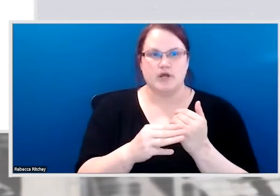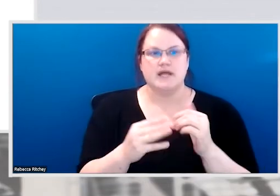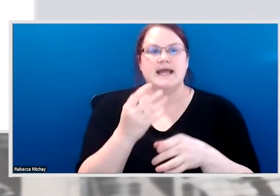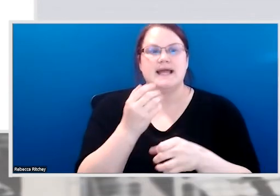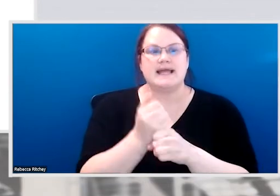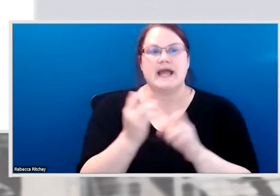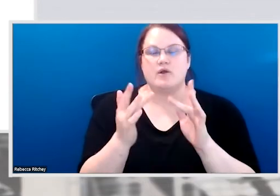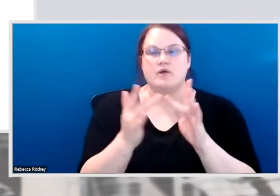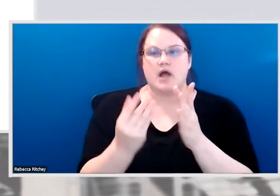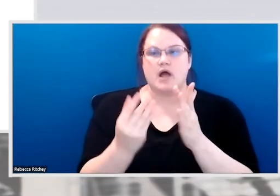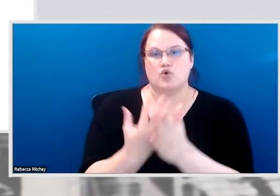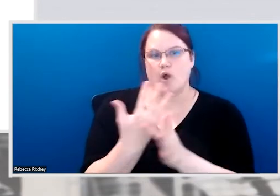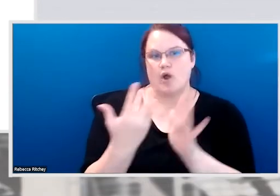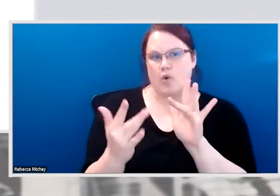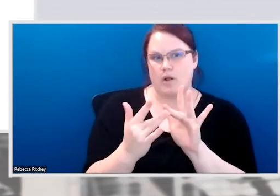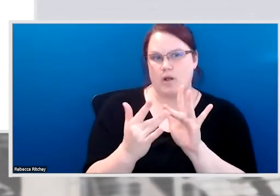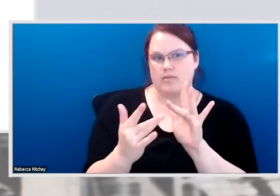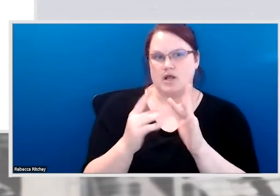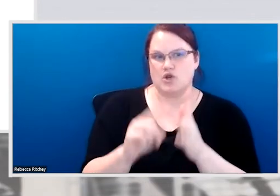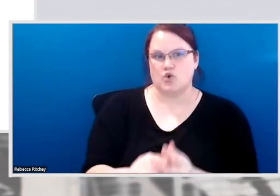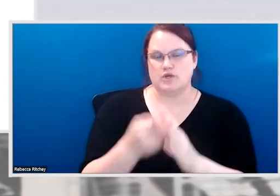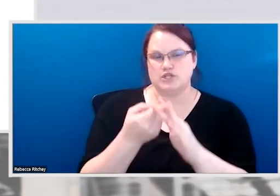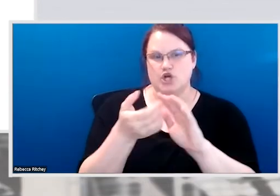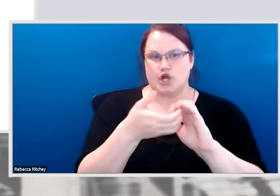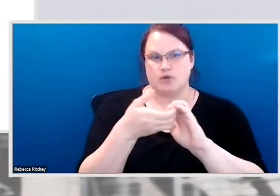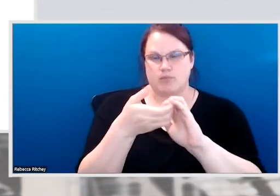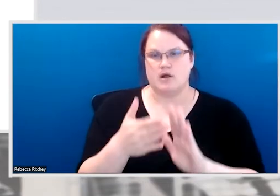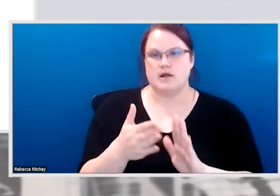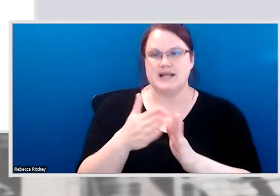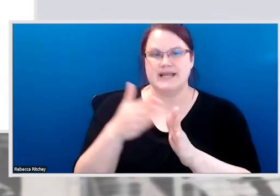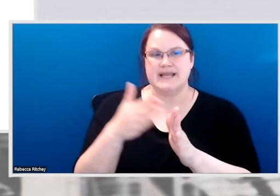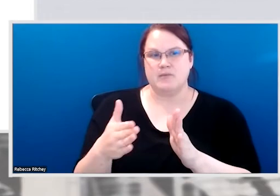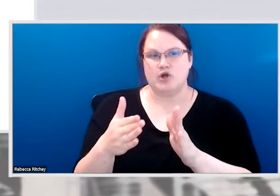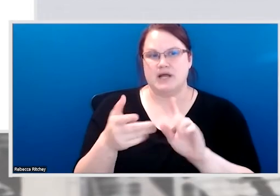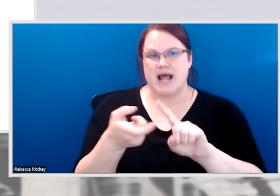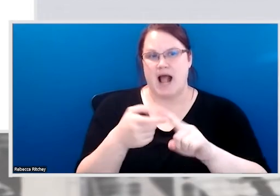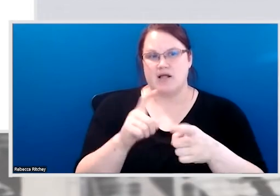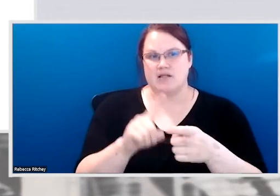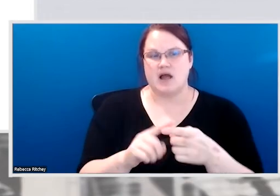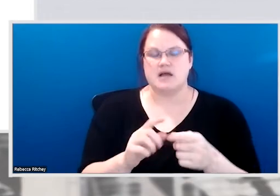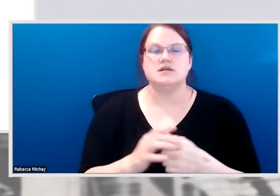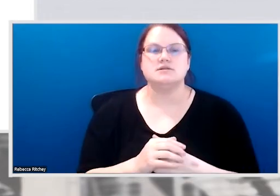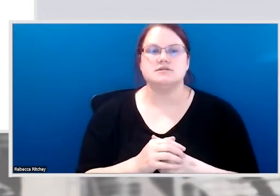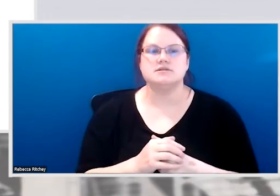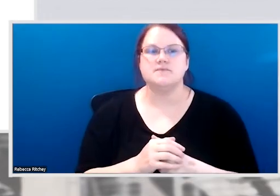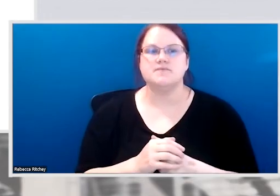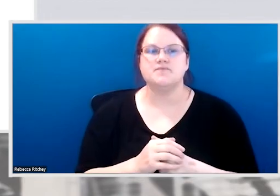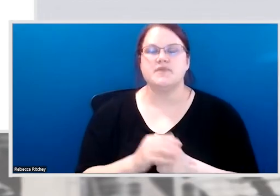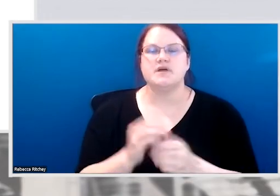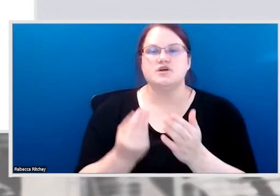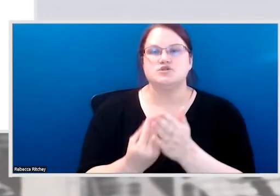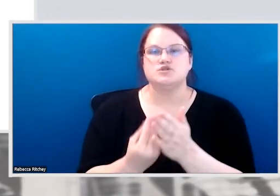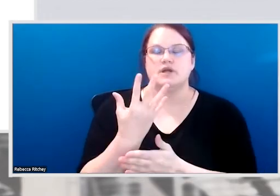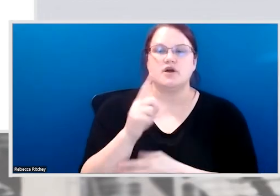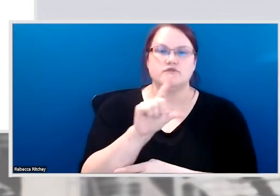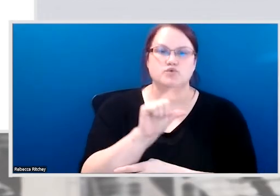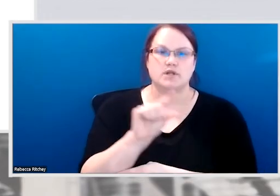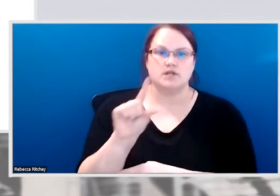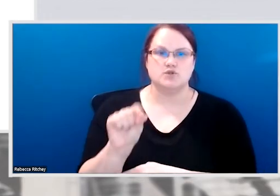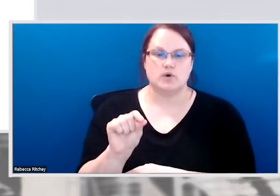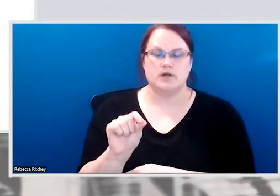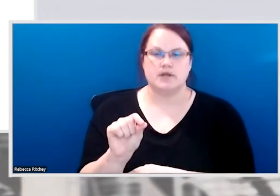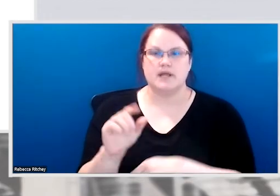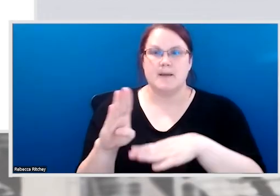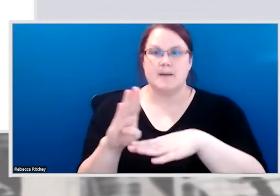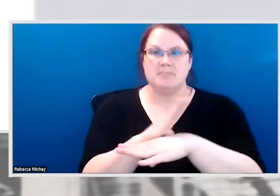Online, that we started in partnership with Neighborhood Allies back in the spring of 2020, when